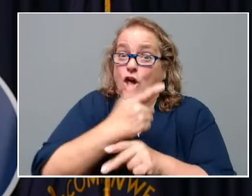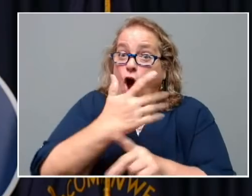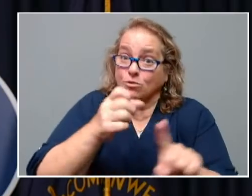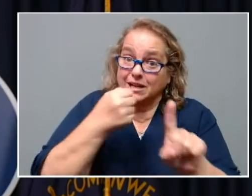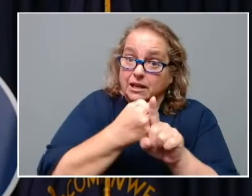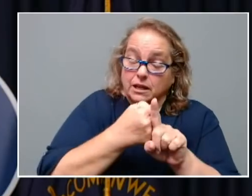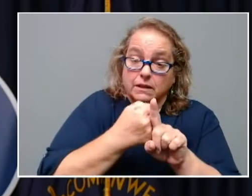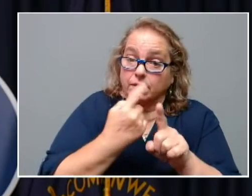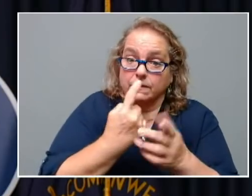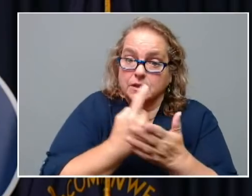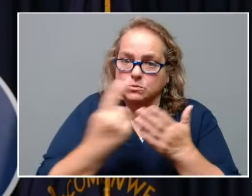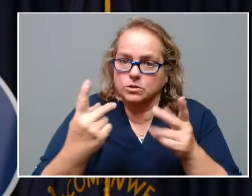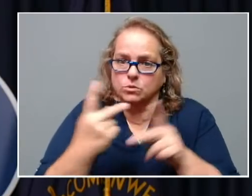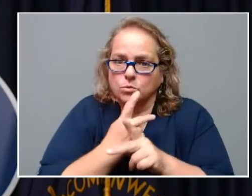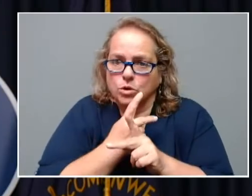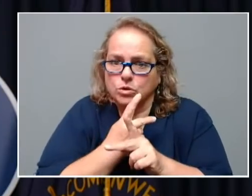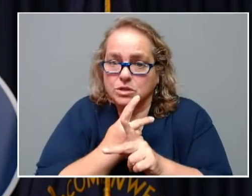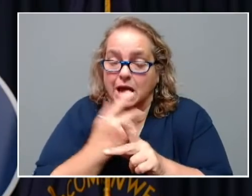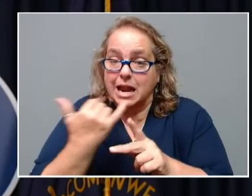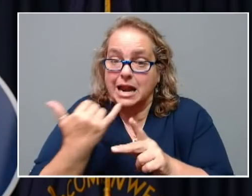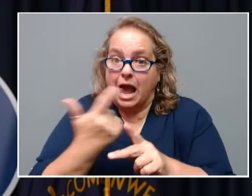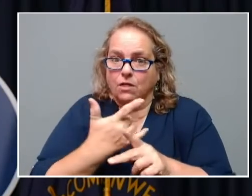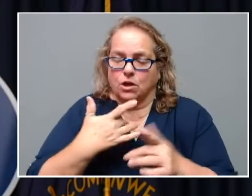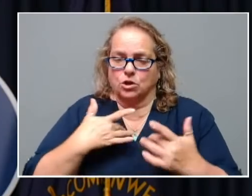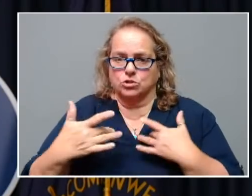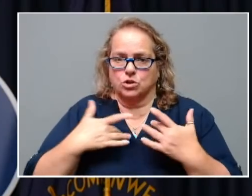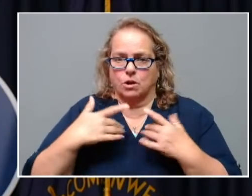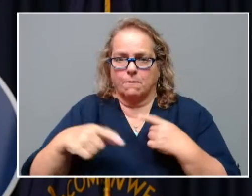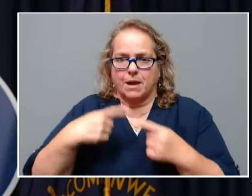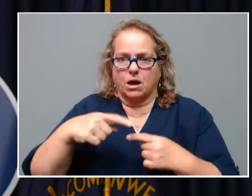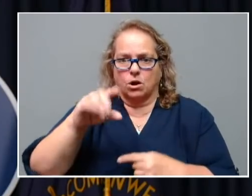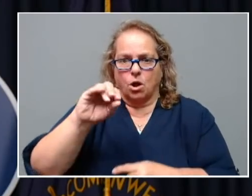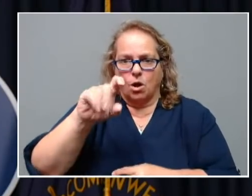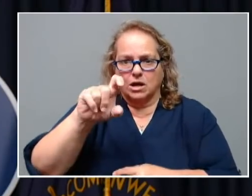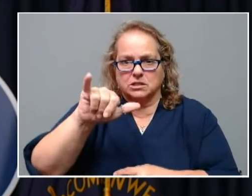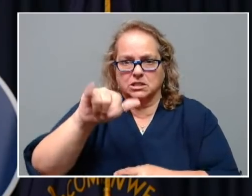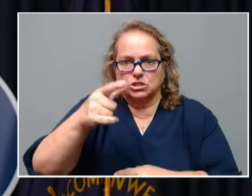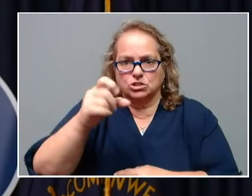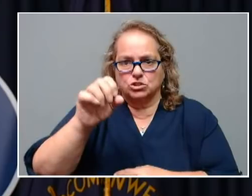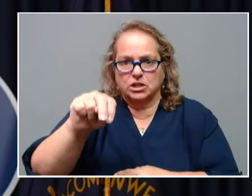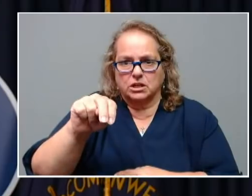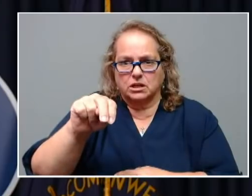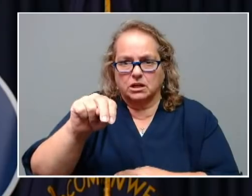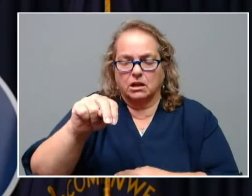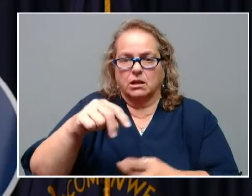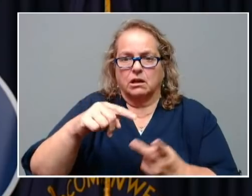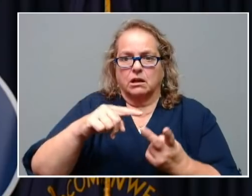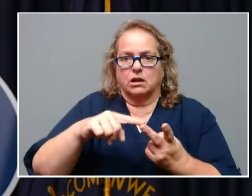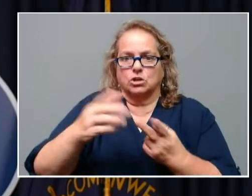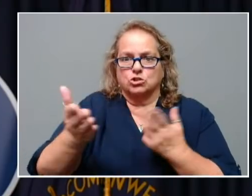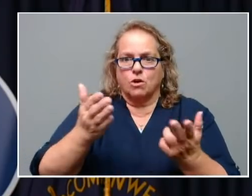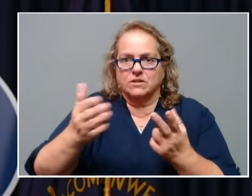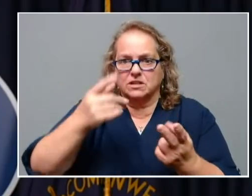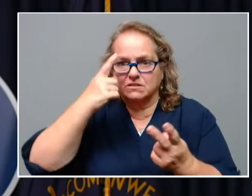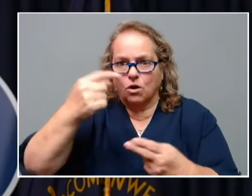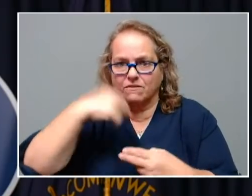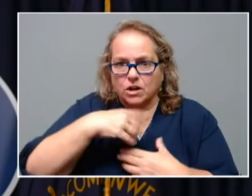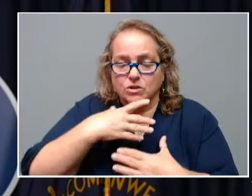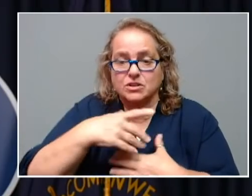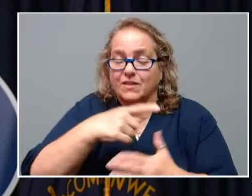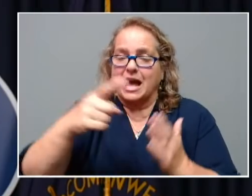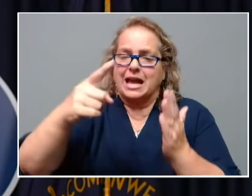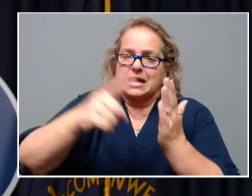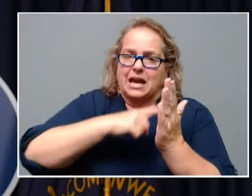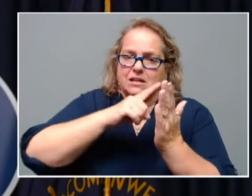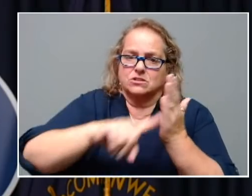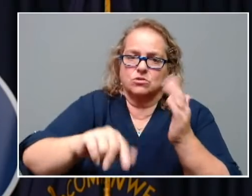now concerned about oxygen pressure and the ability to support services needed like ventilators. They've canceled all emergency